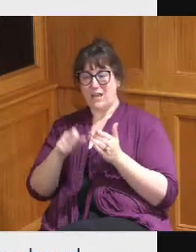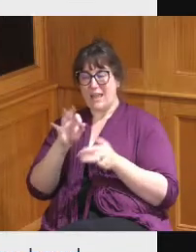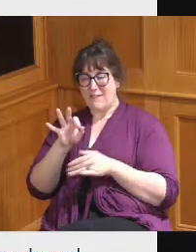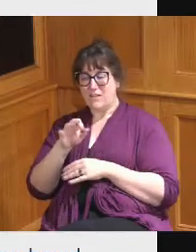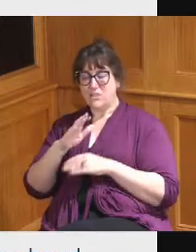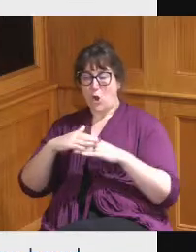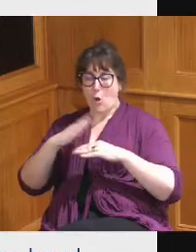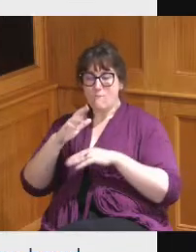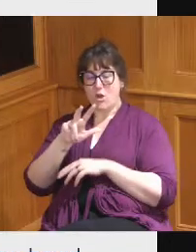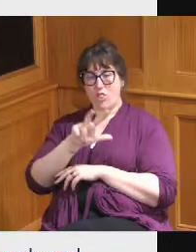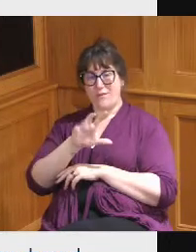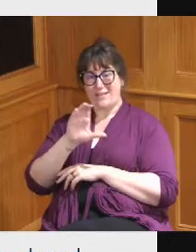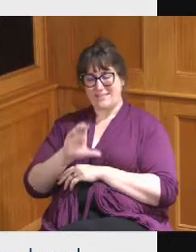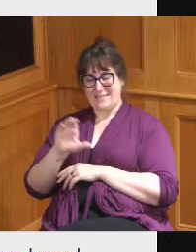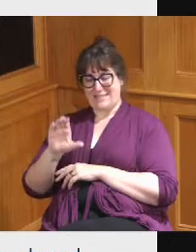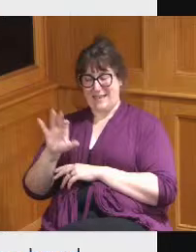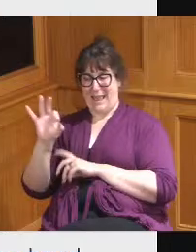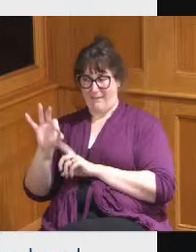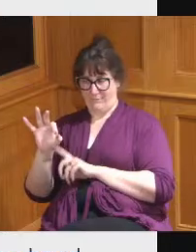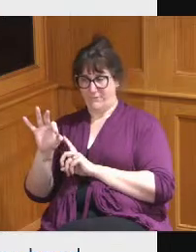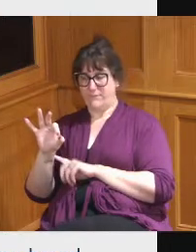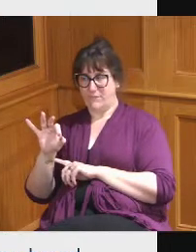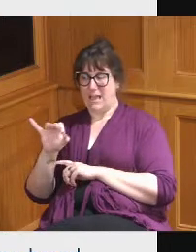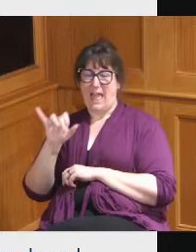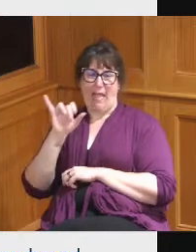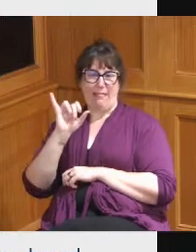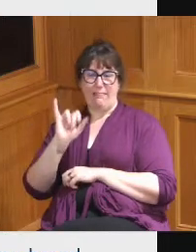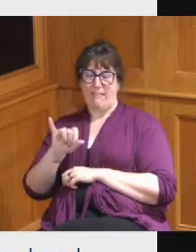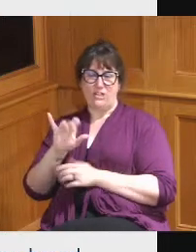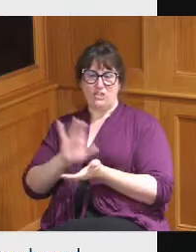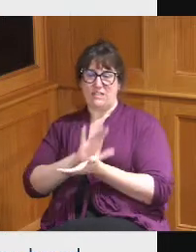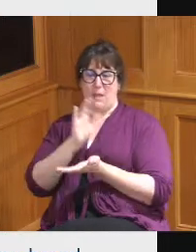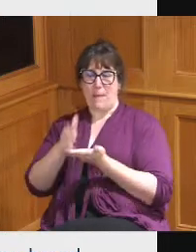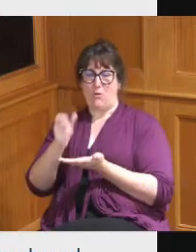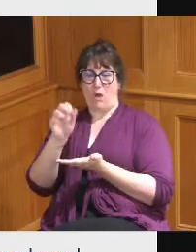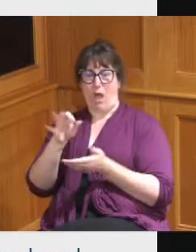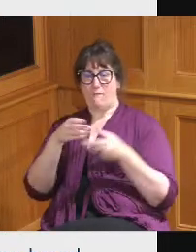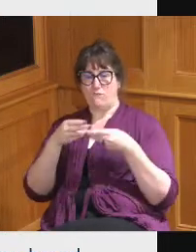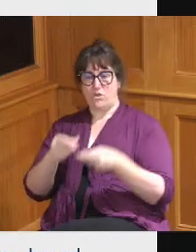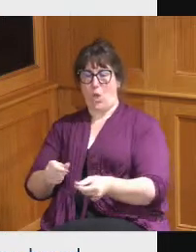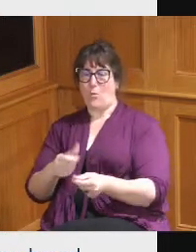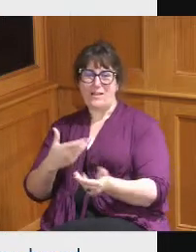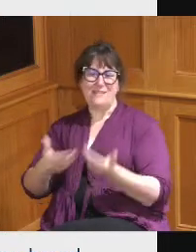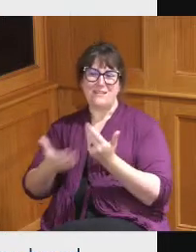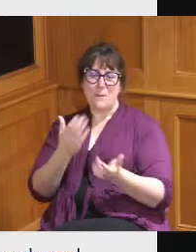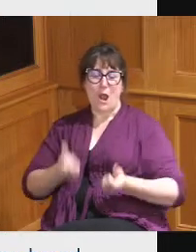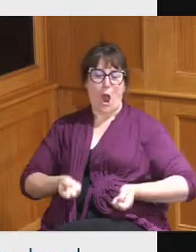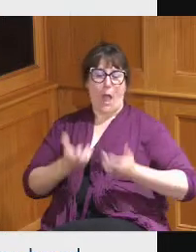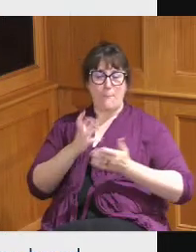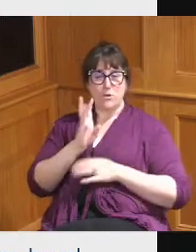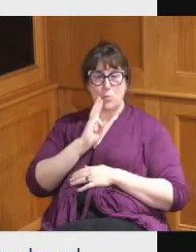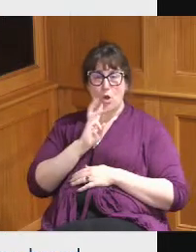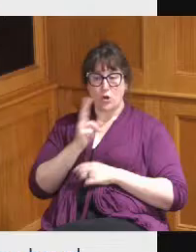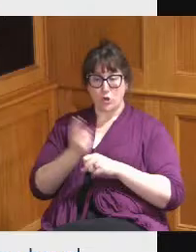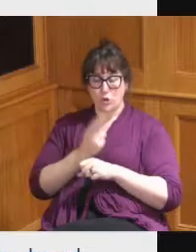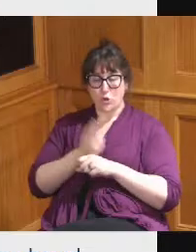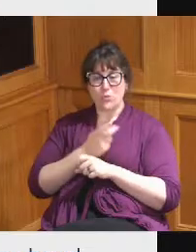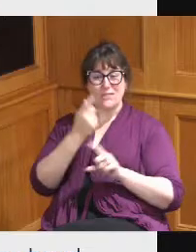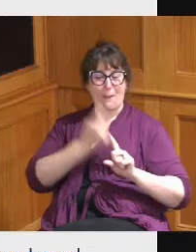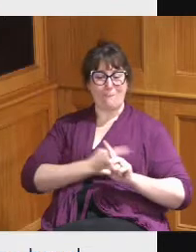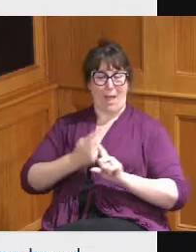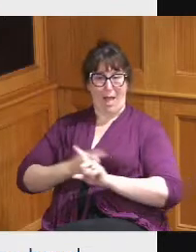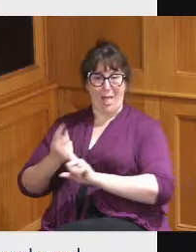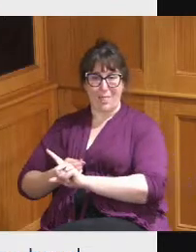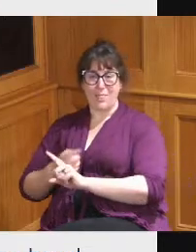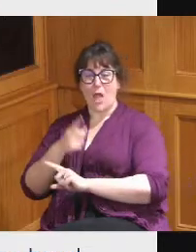That's has to do with the volume of the flow. So regardless of how much water you use in a given month, you are